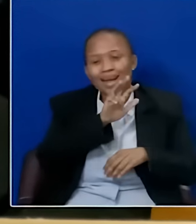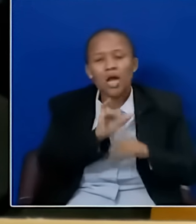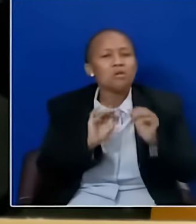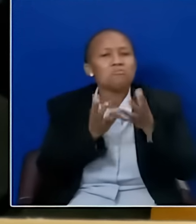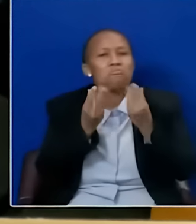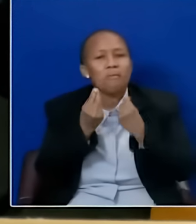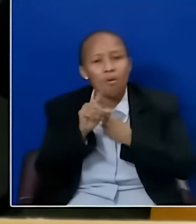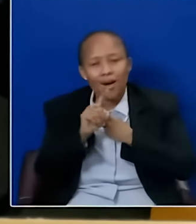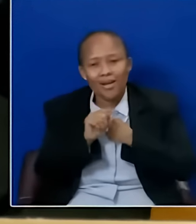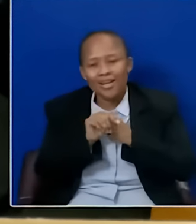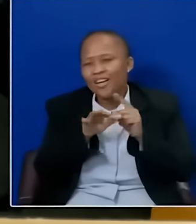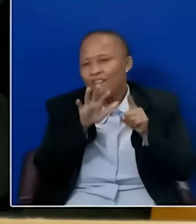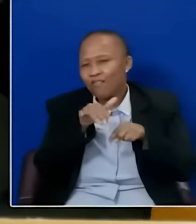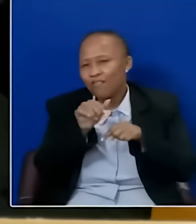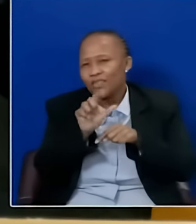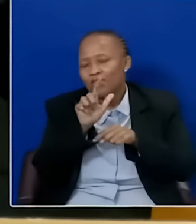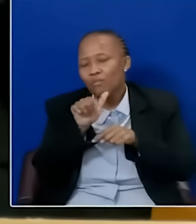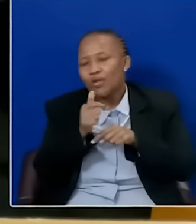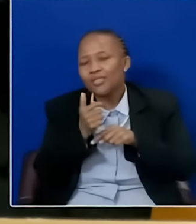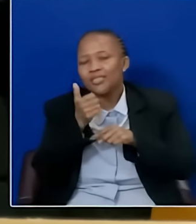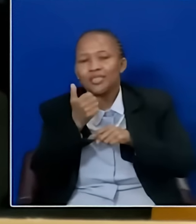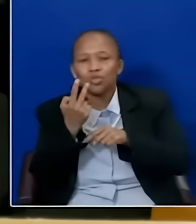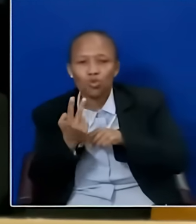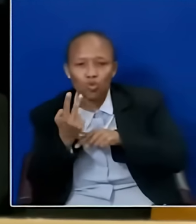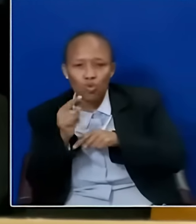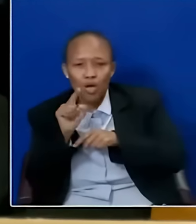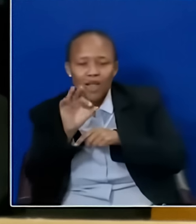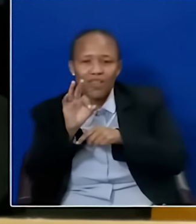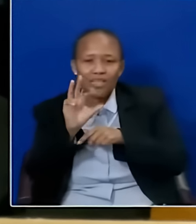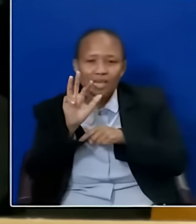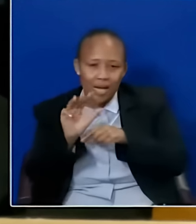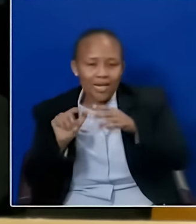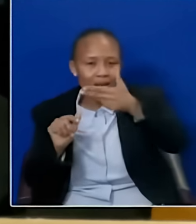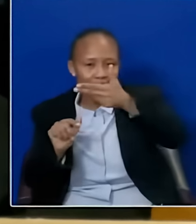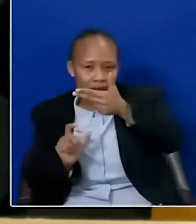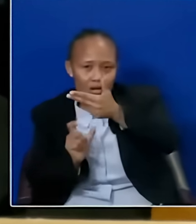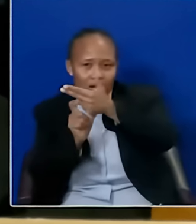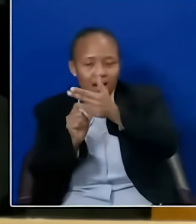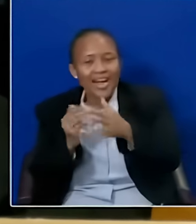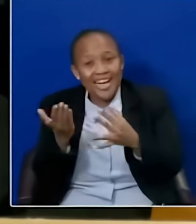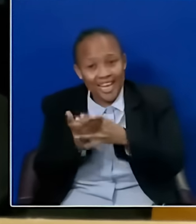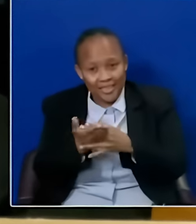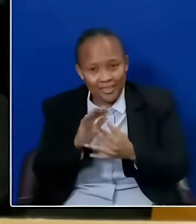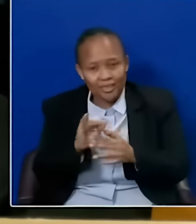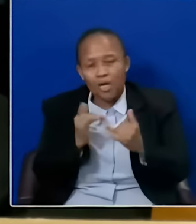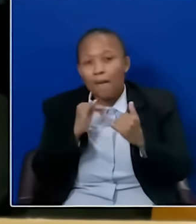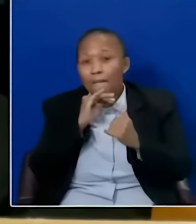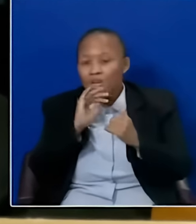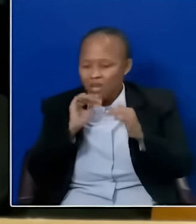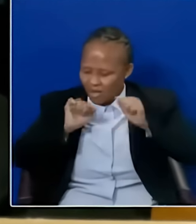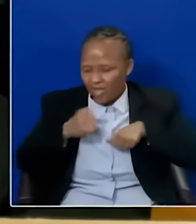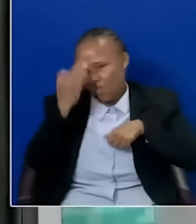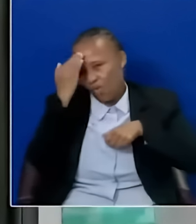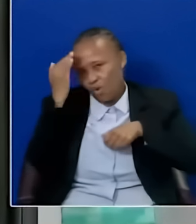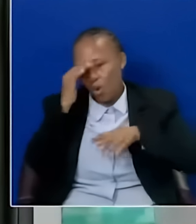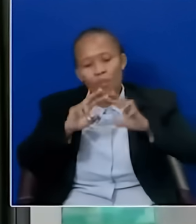7.62 by 39 caliber fired cartridge cases. So we know that's what is examined, and that's what he tells us in the first line.